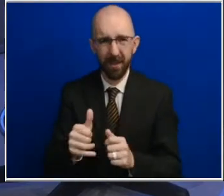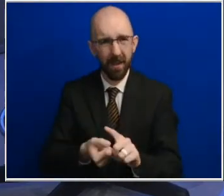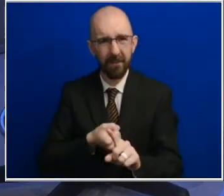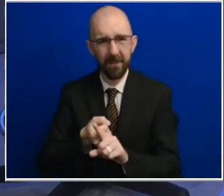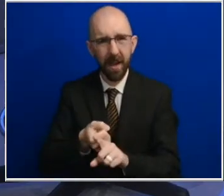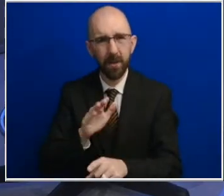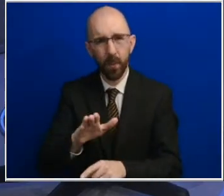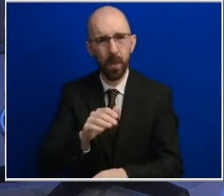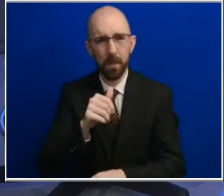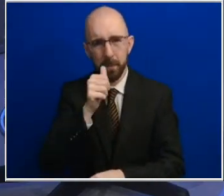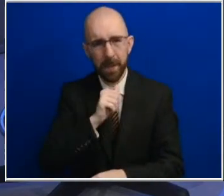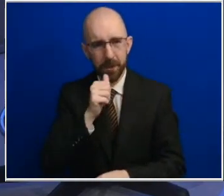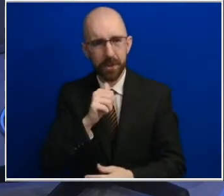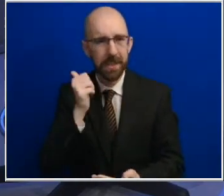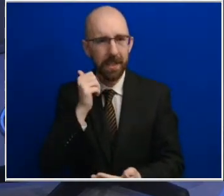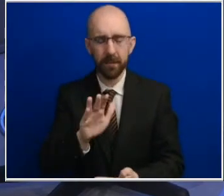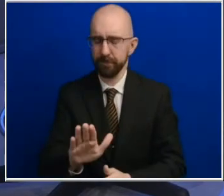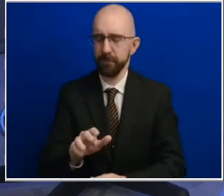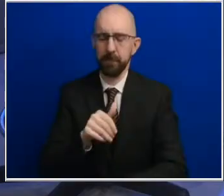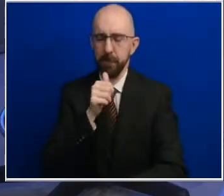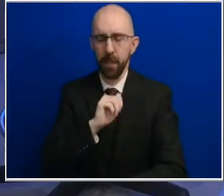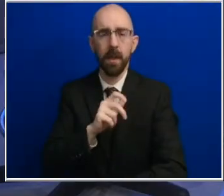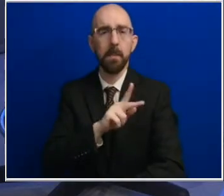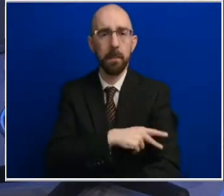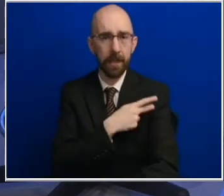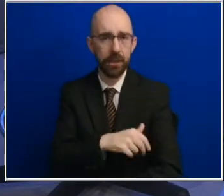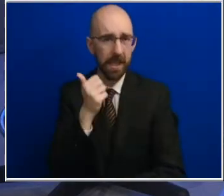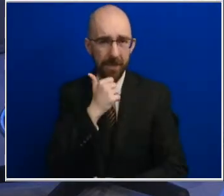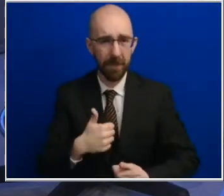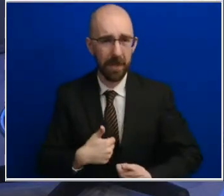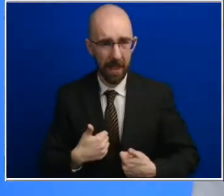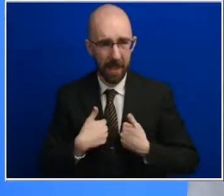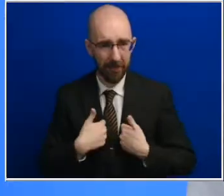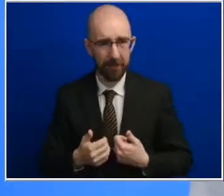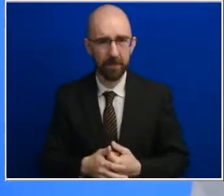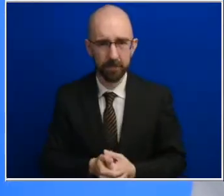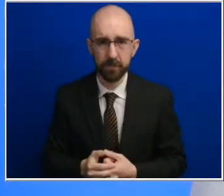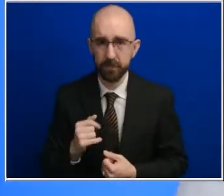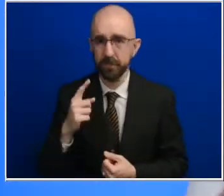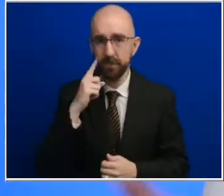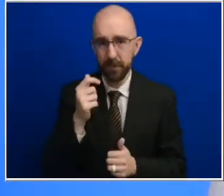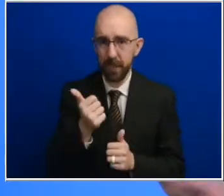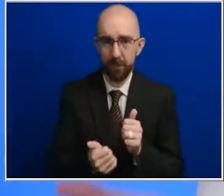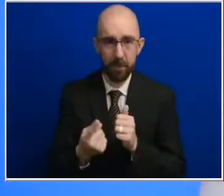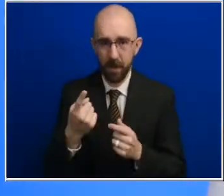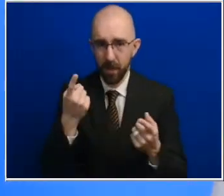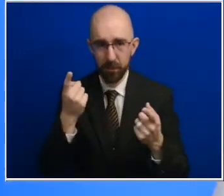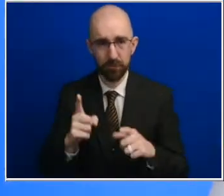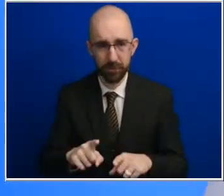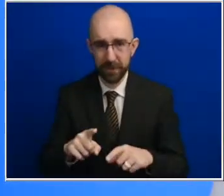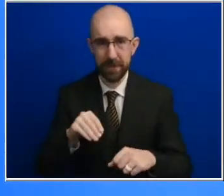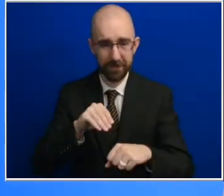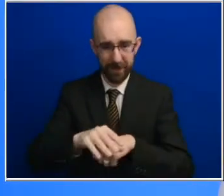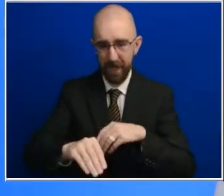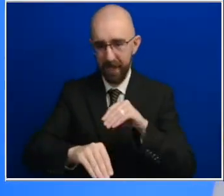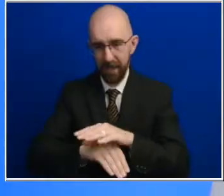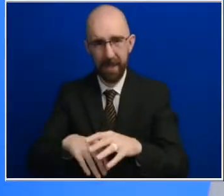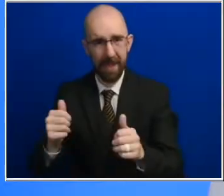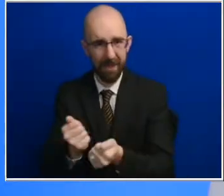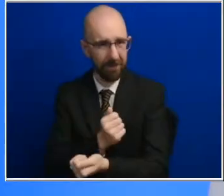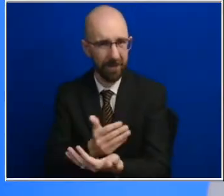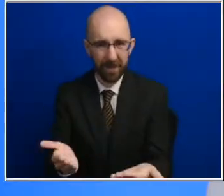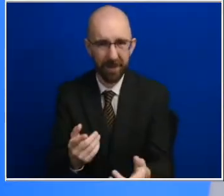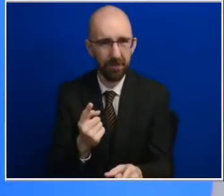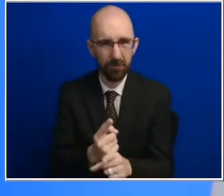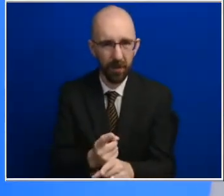patient's everyday life, not getting enough sleep? I mean, I think everybody would agree that it affects everything. Feels like it affects everything, right?